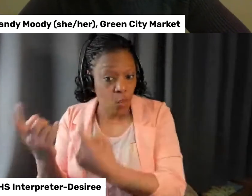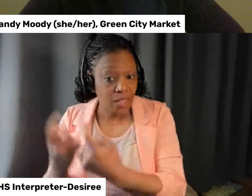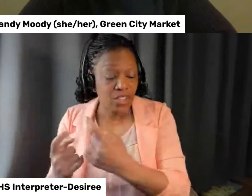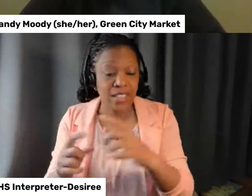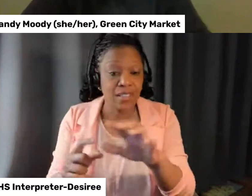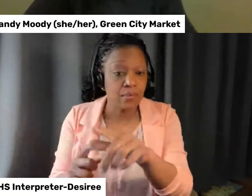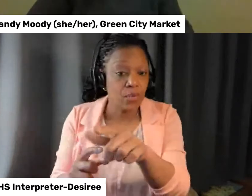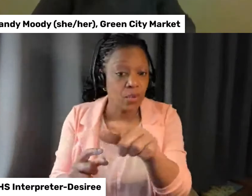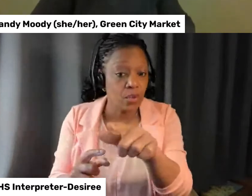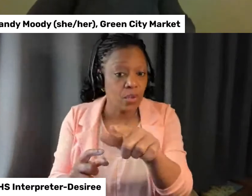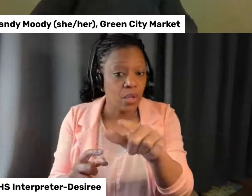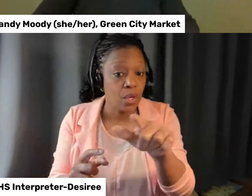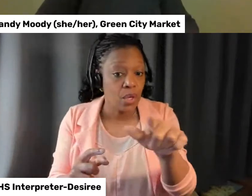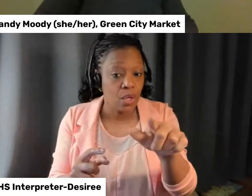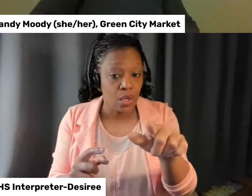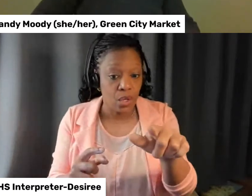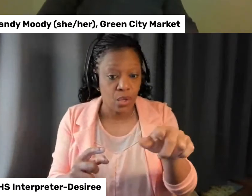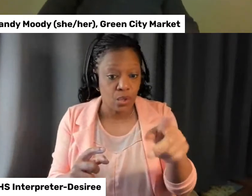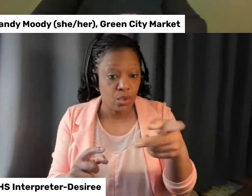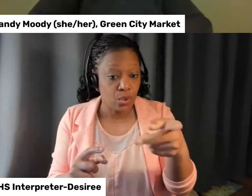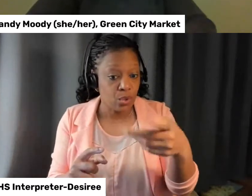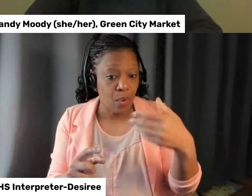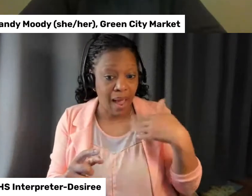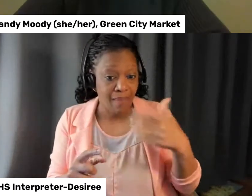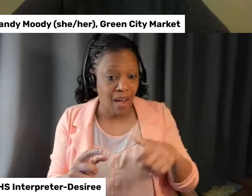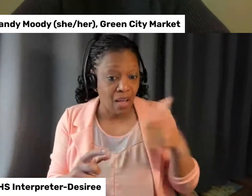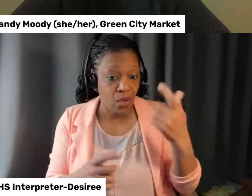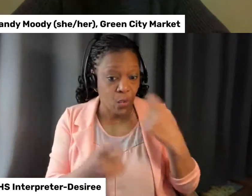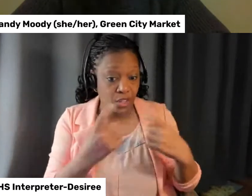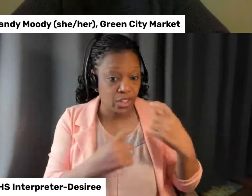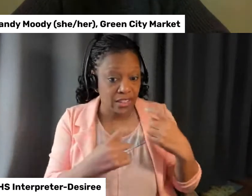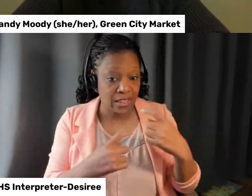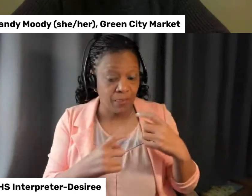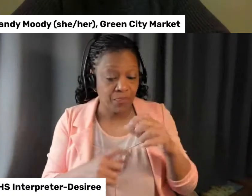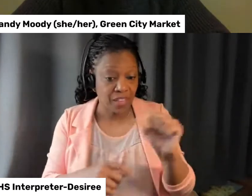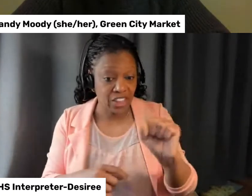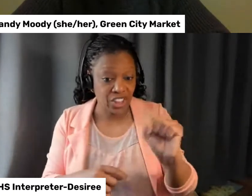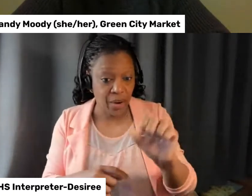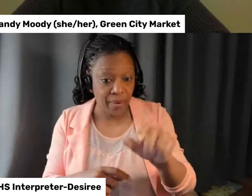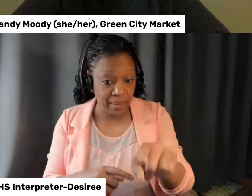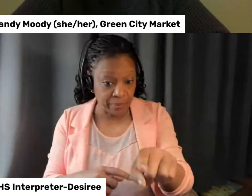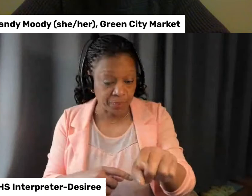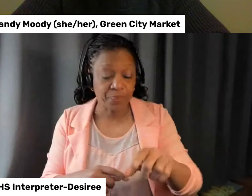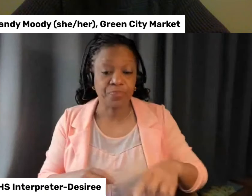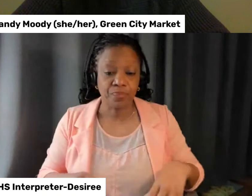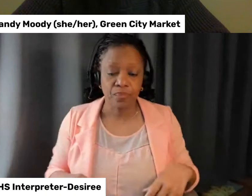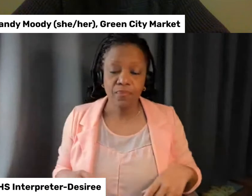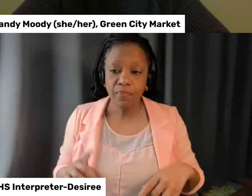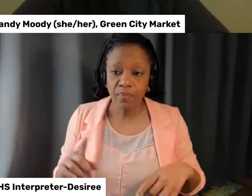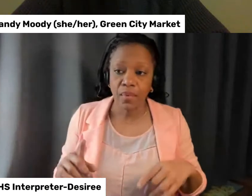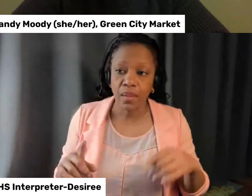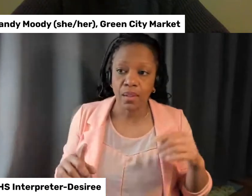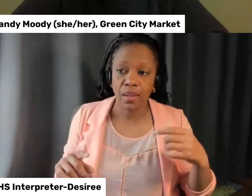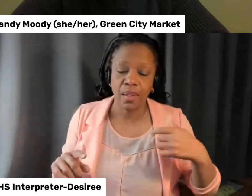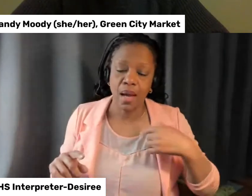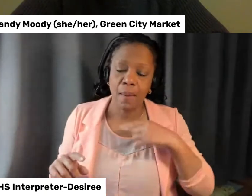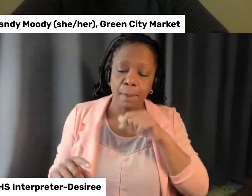come in? Sherry, why don't we go to you first and then. Yeah, I don't know how many of